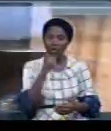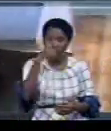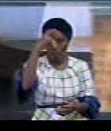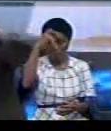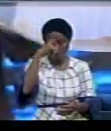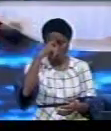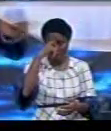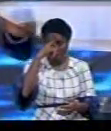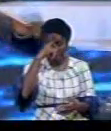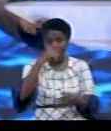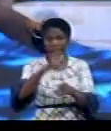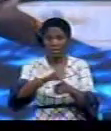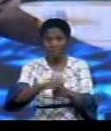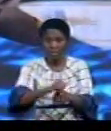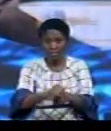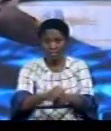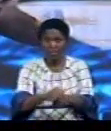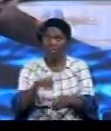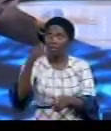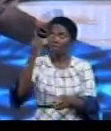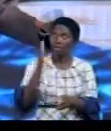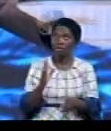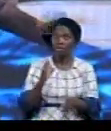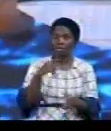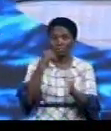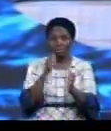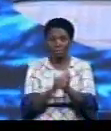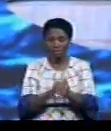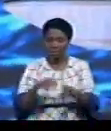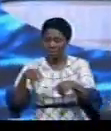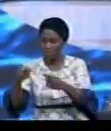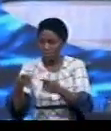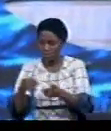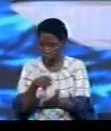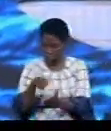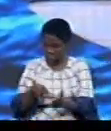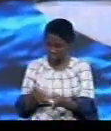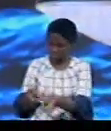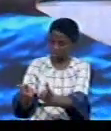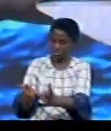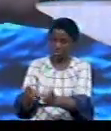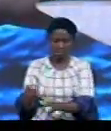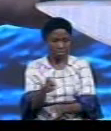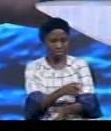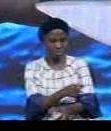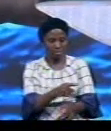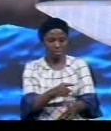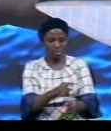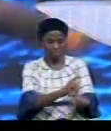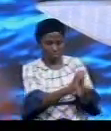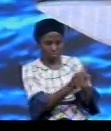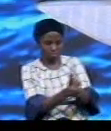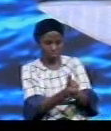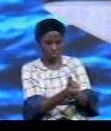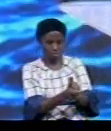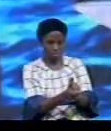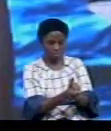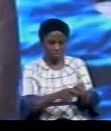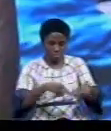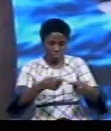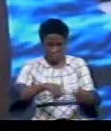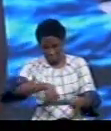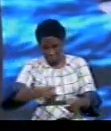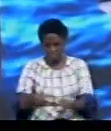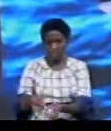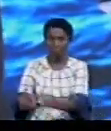God says, go this way. They turn, they go the other way. God says